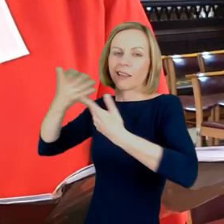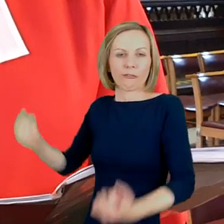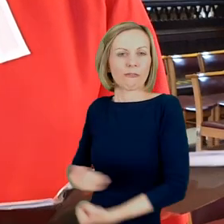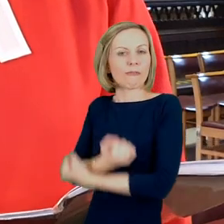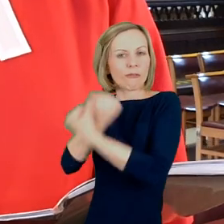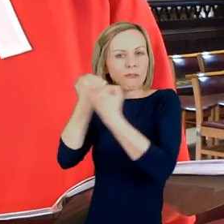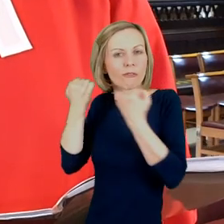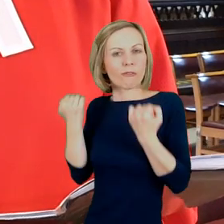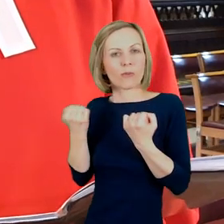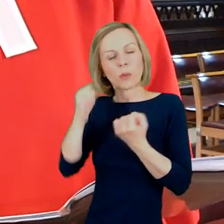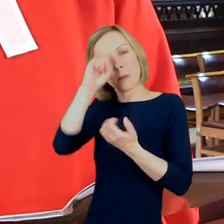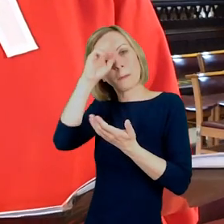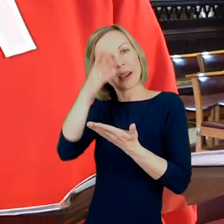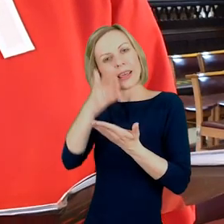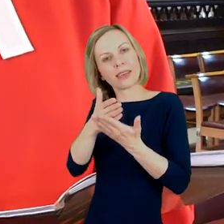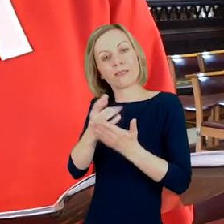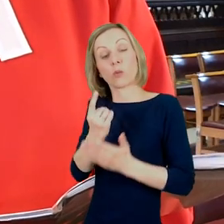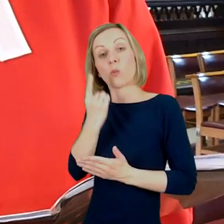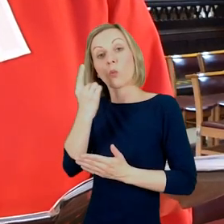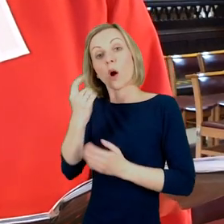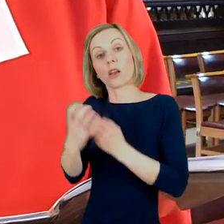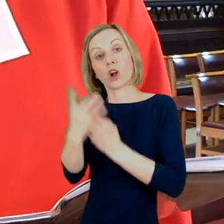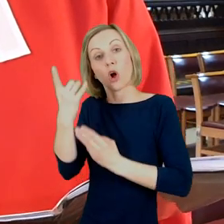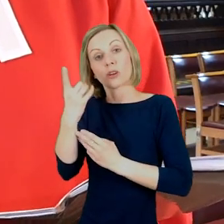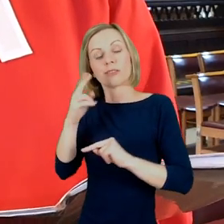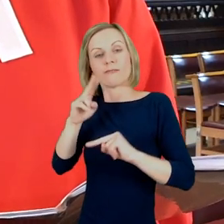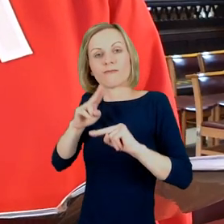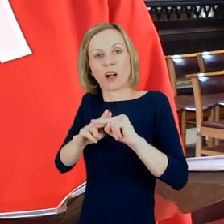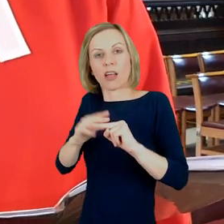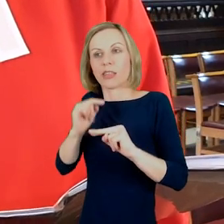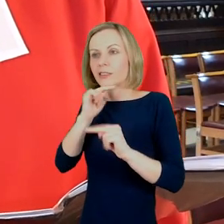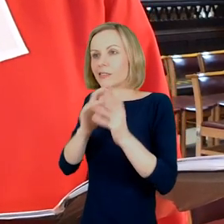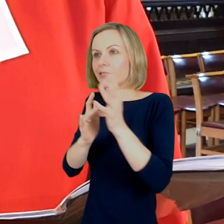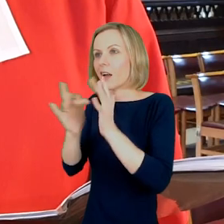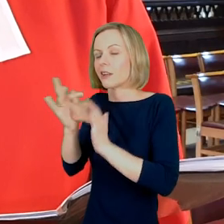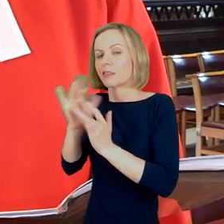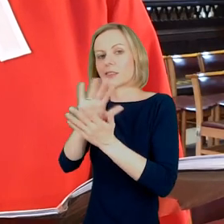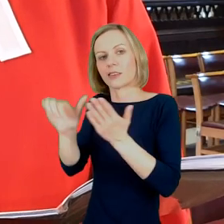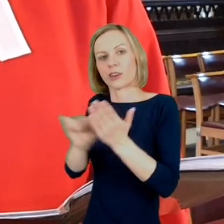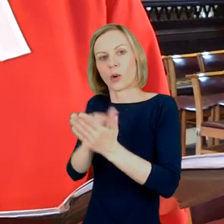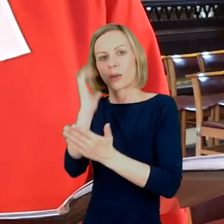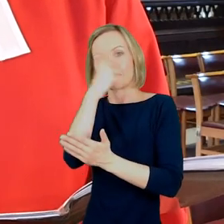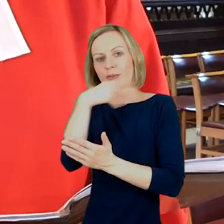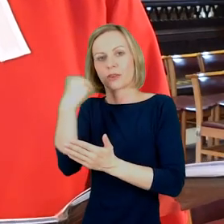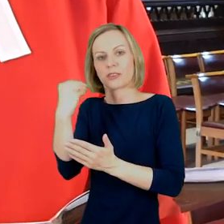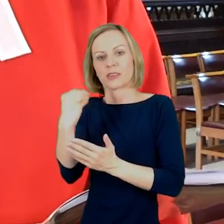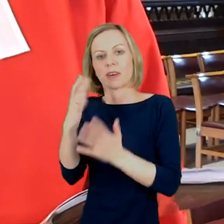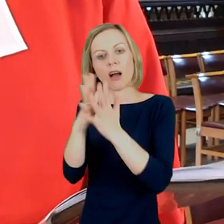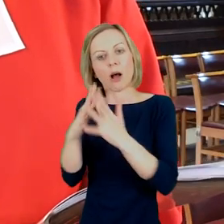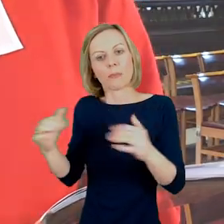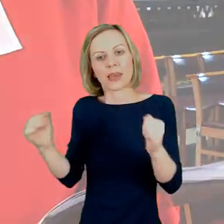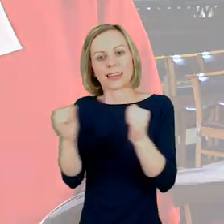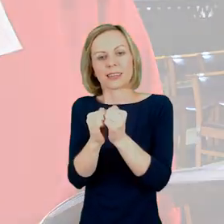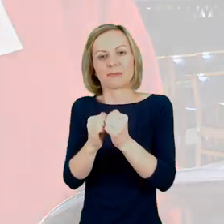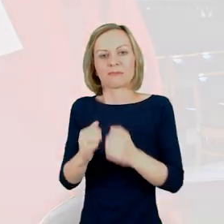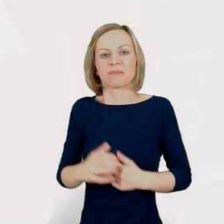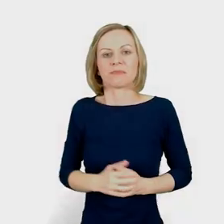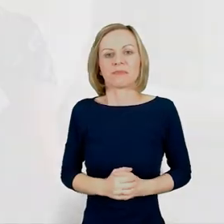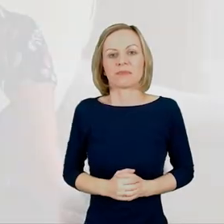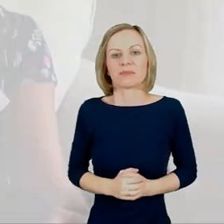high. We believe in one God, Father, Son, and Holy Spirit.